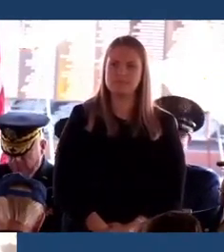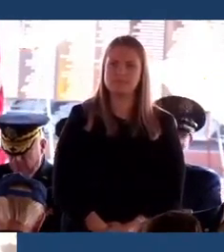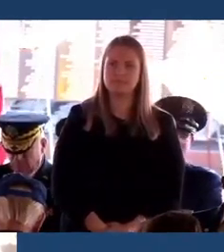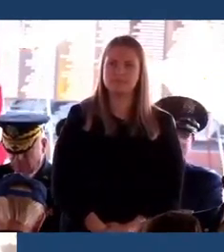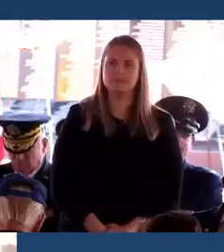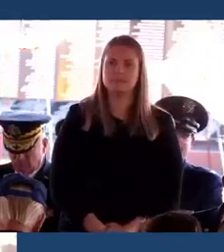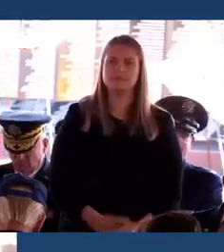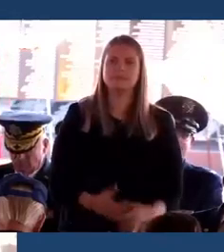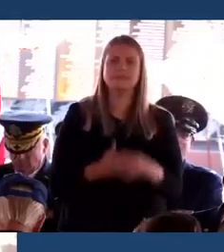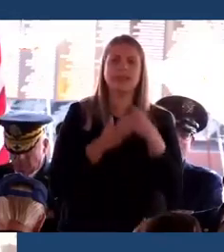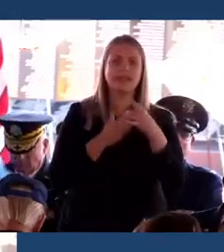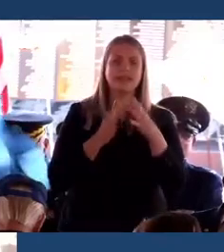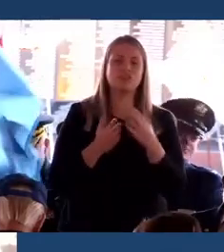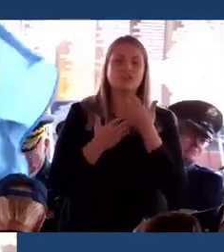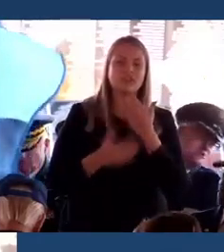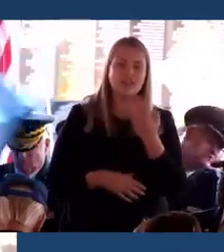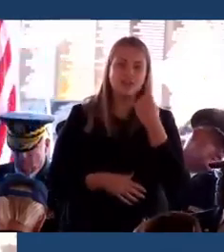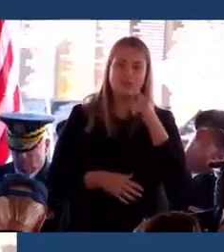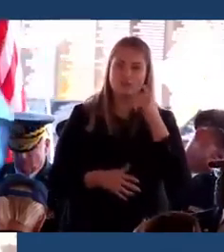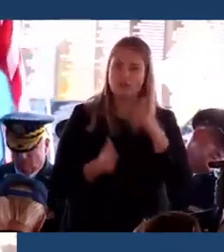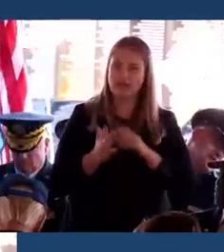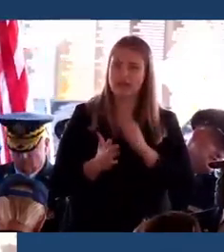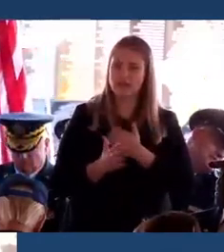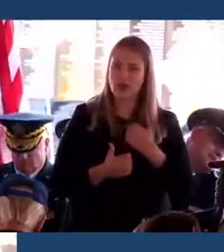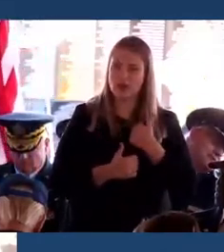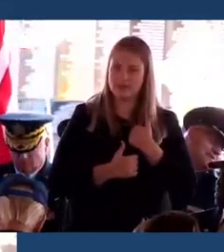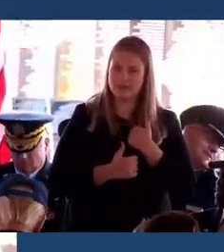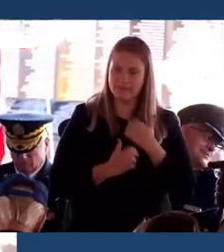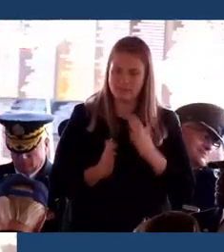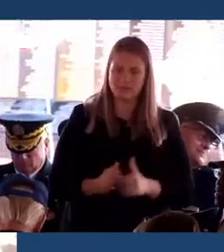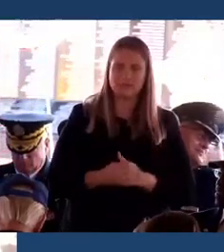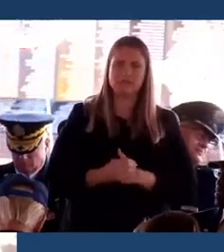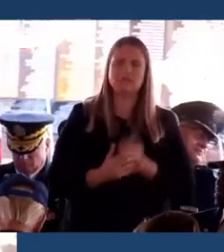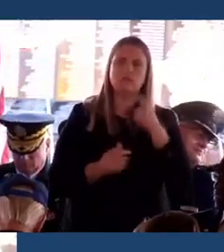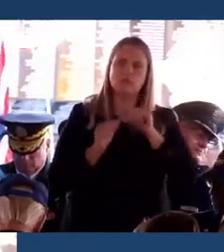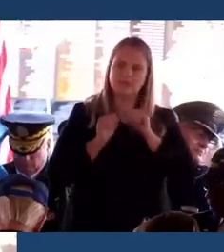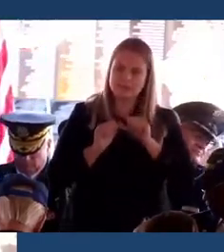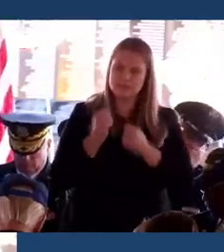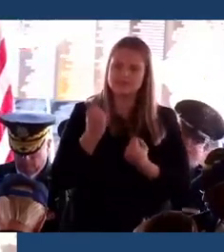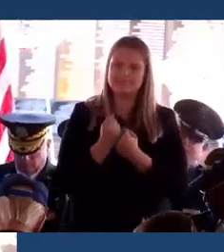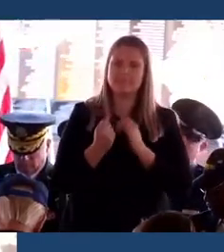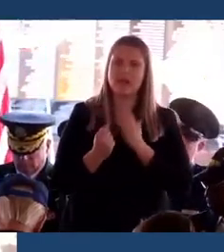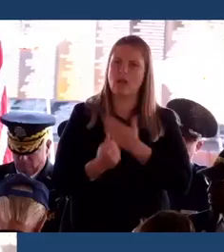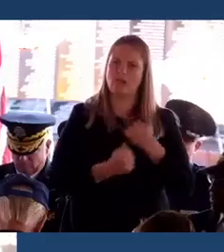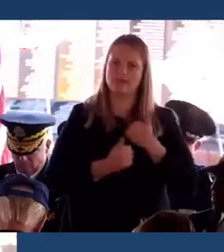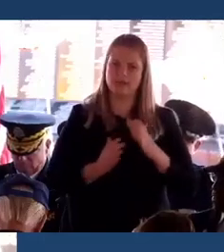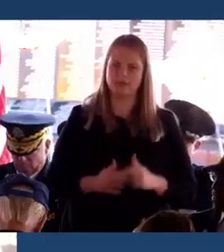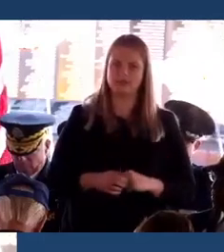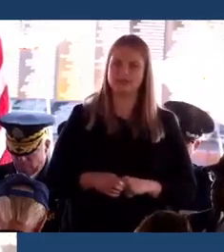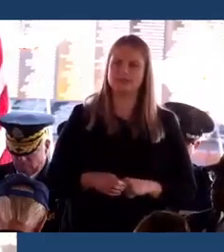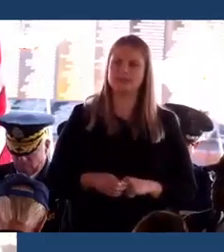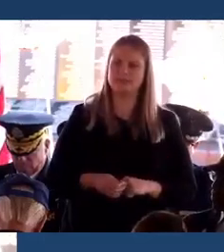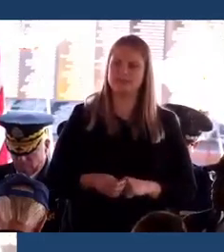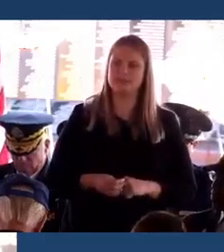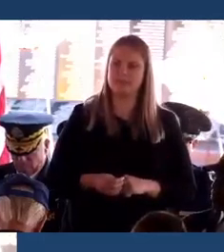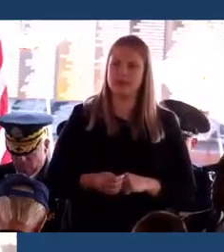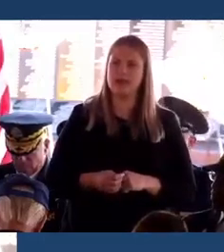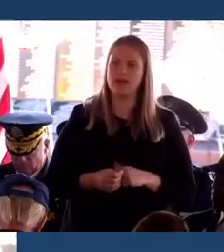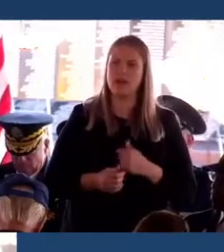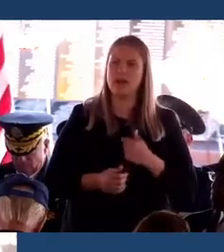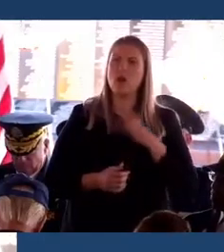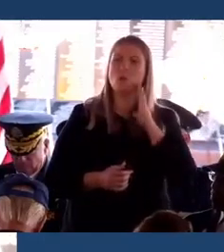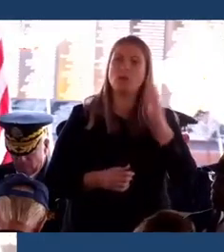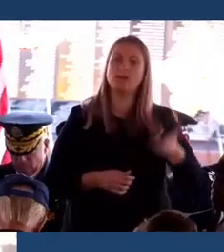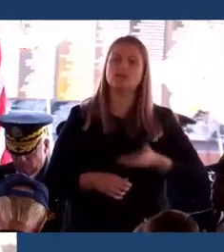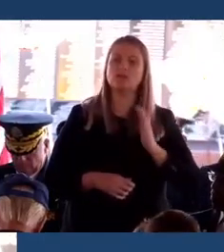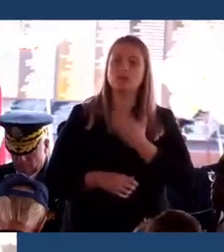Leaders, thank you for recognizing our veterans and for your continued support for our veterans. I have the pleasure of introducing our keynote